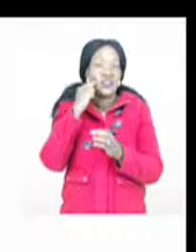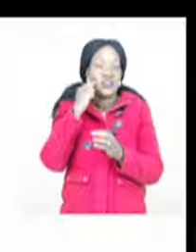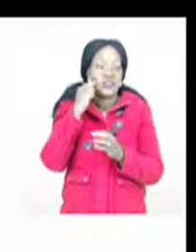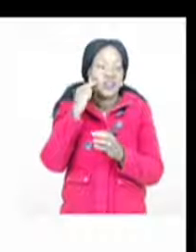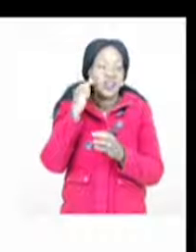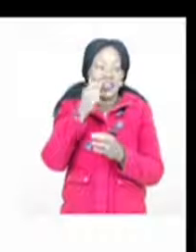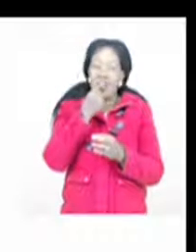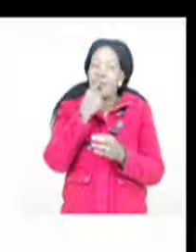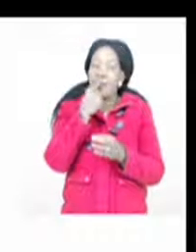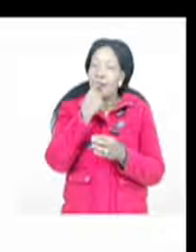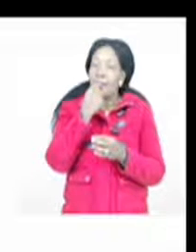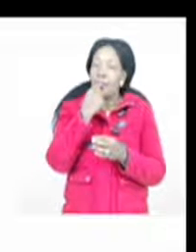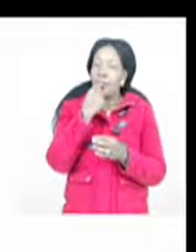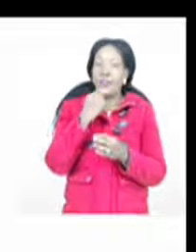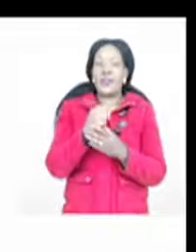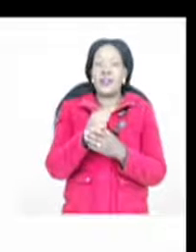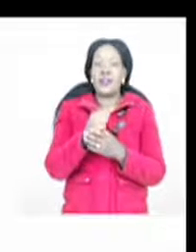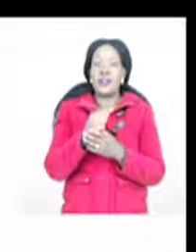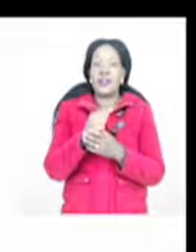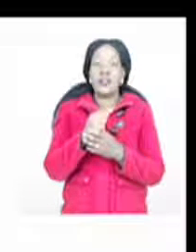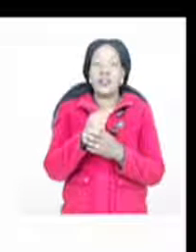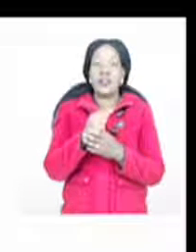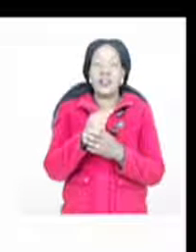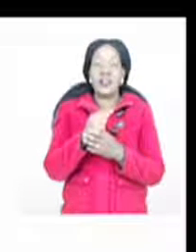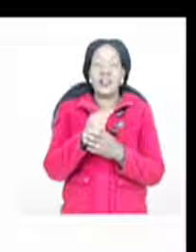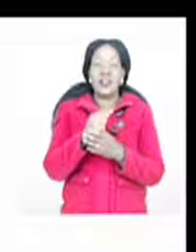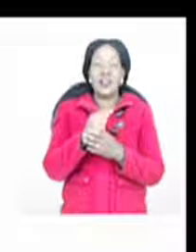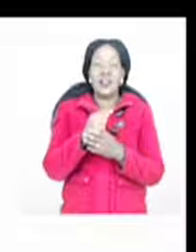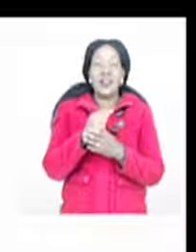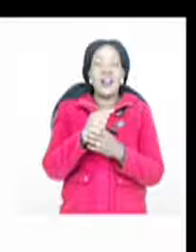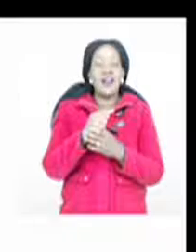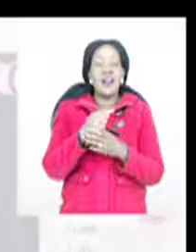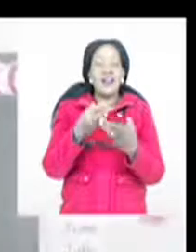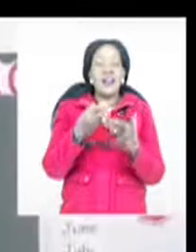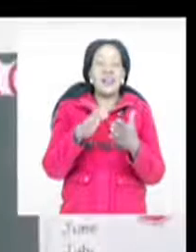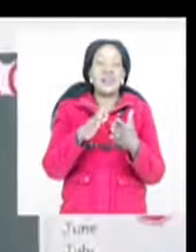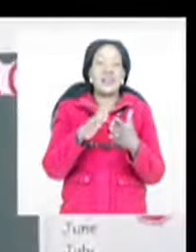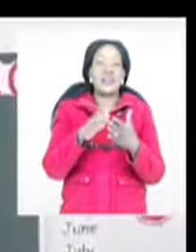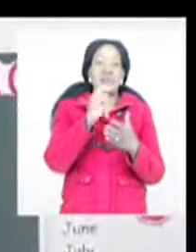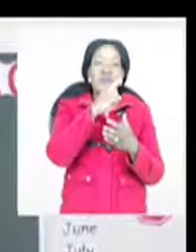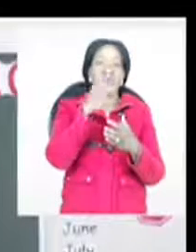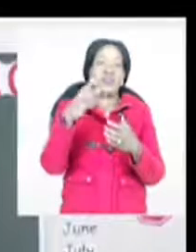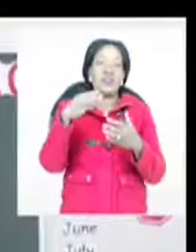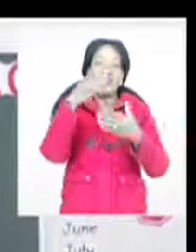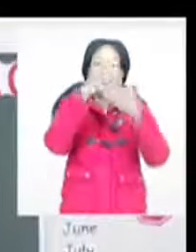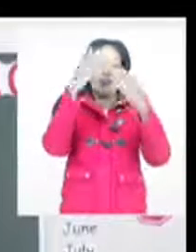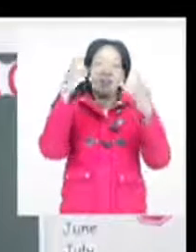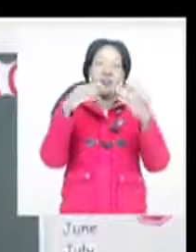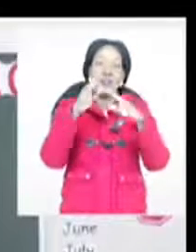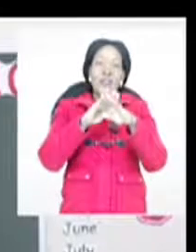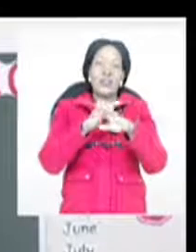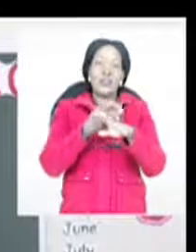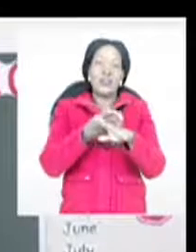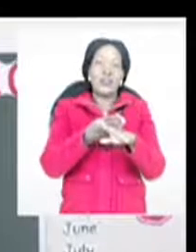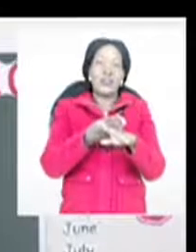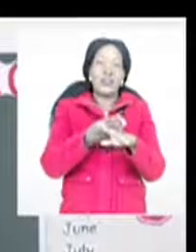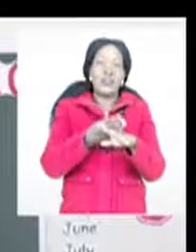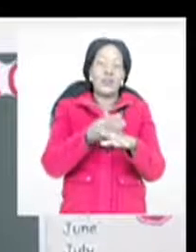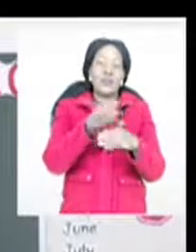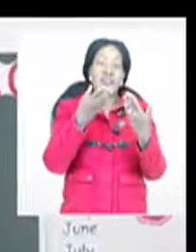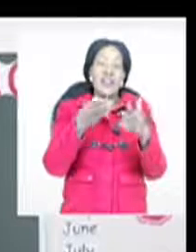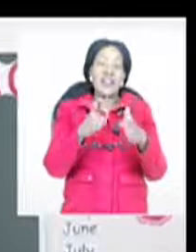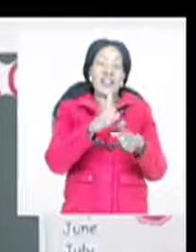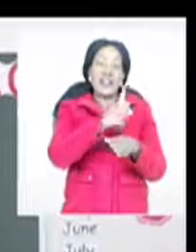we count the sweets and the lollipops, let's look at the counting on our board. Let's count from 11 to